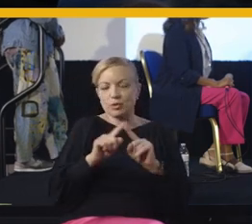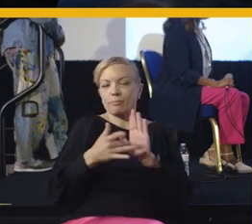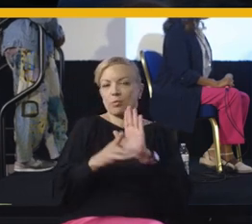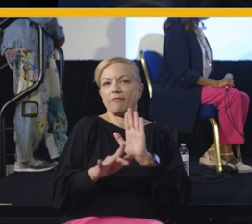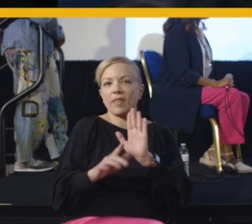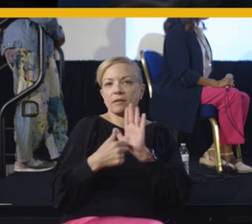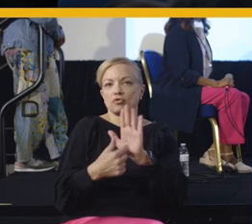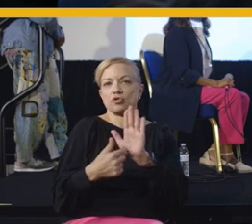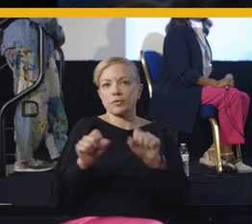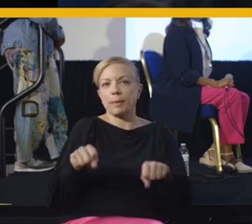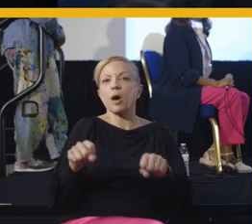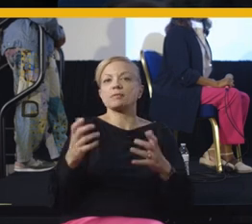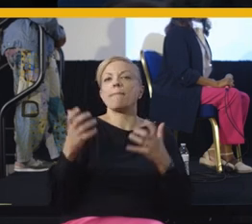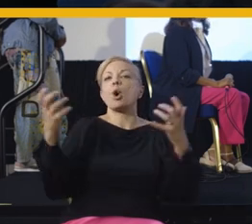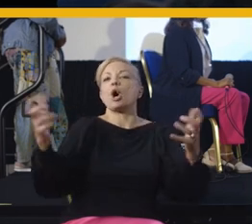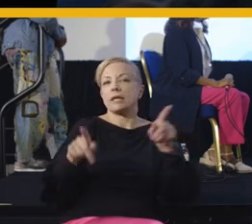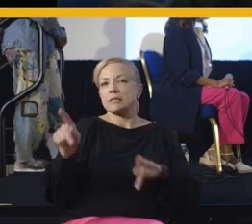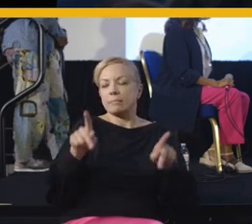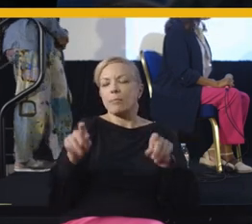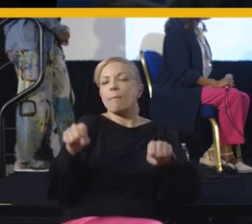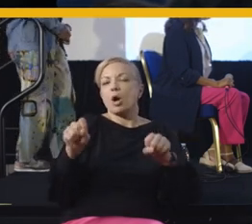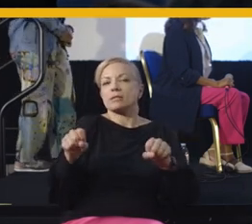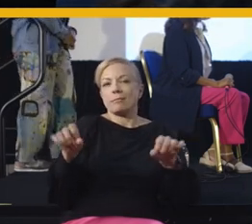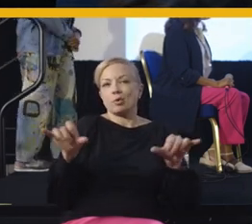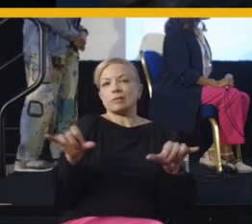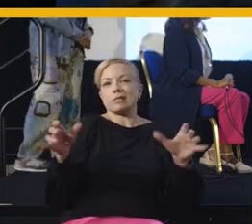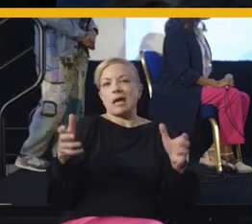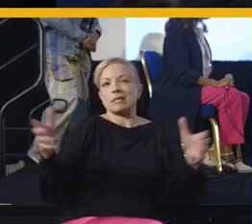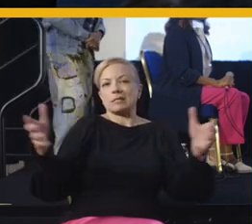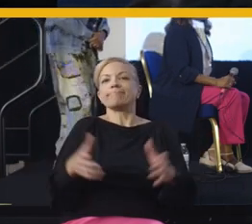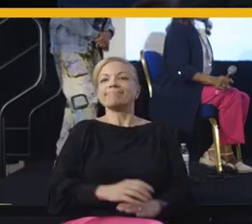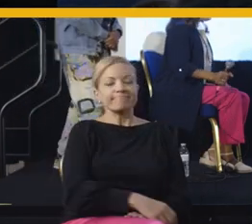reflective of the possible audiences and the possible size by percentage of each platform.